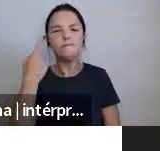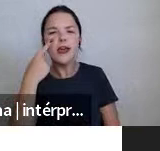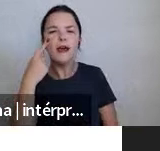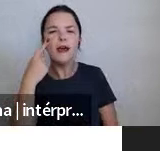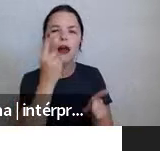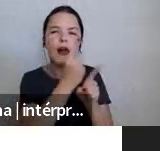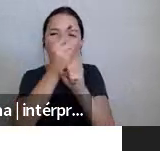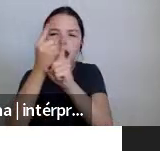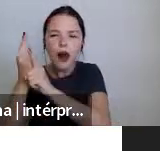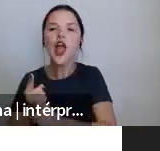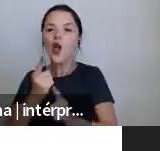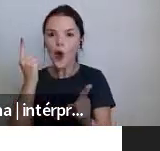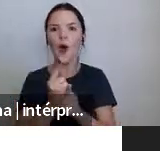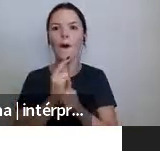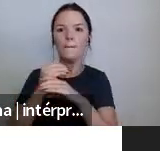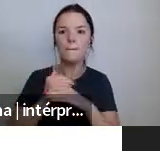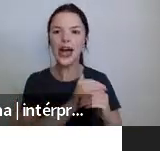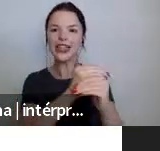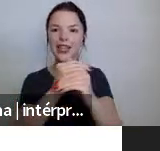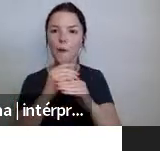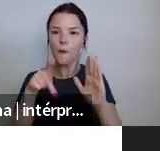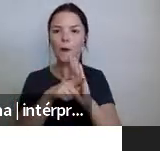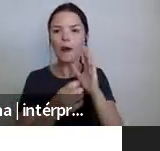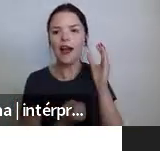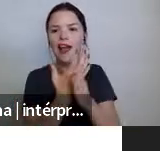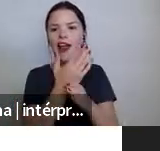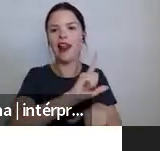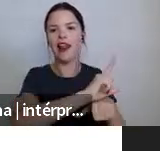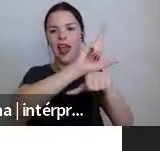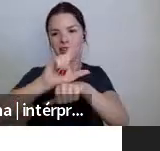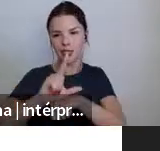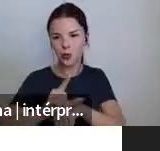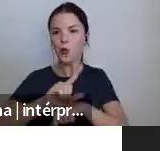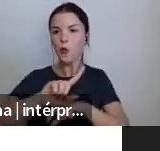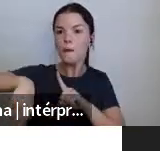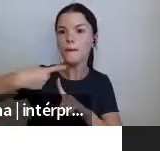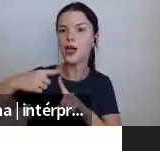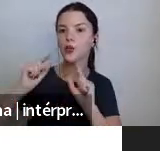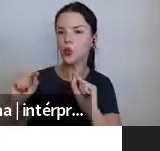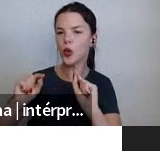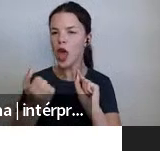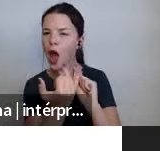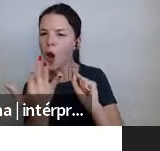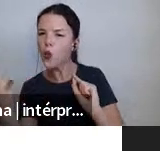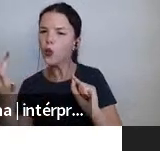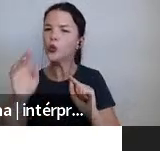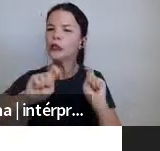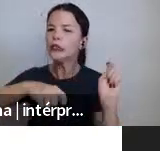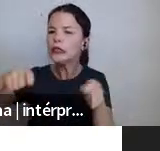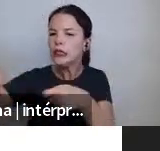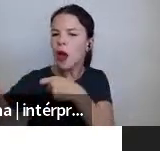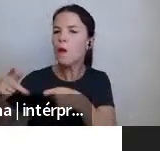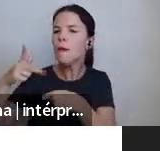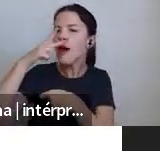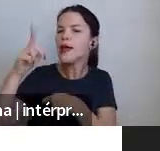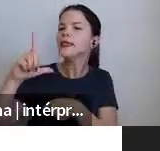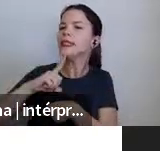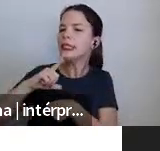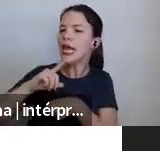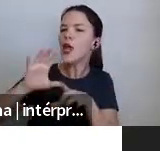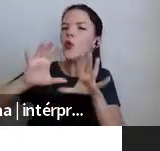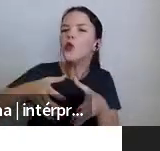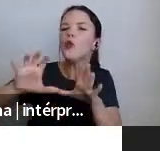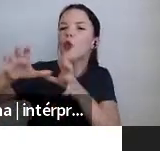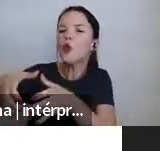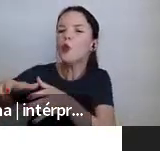for, we also observed that some signs can be grouped in families. So